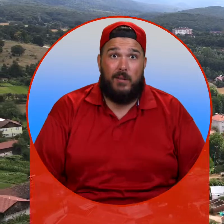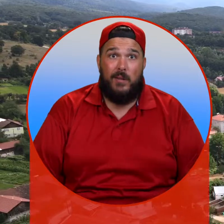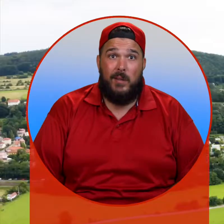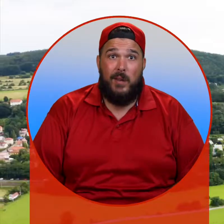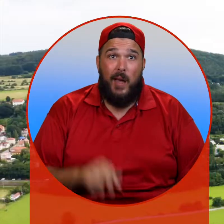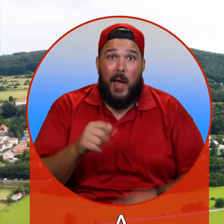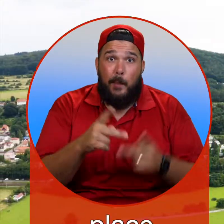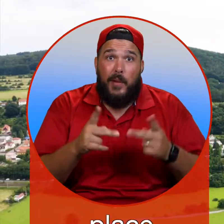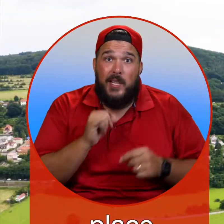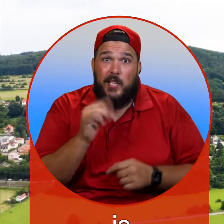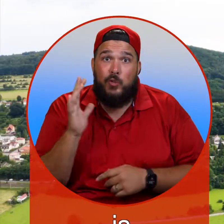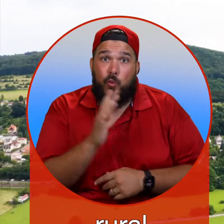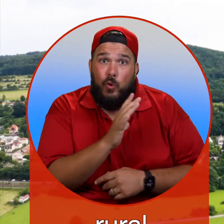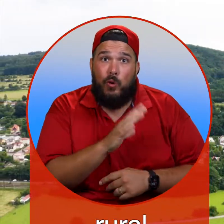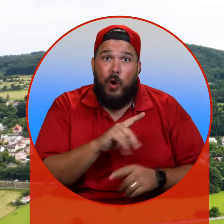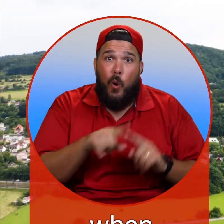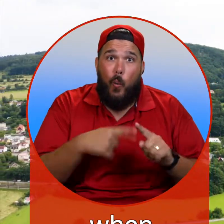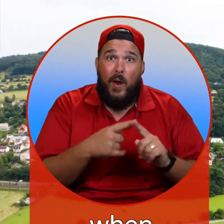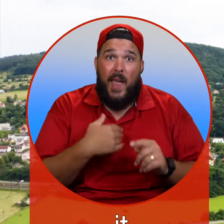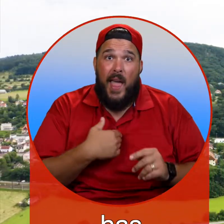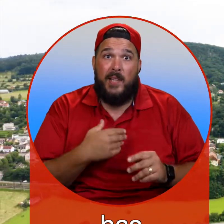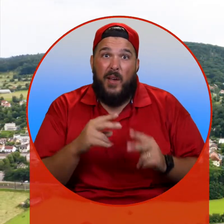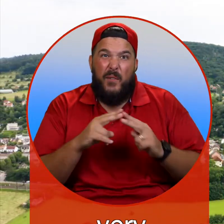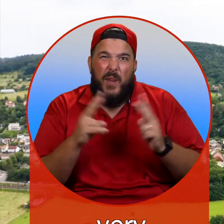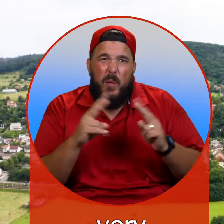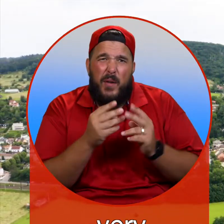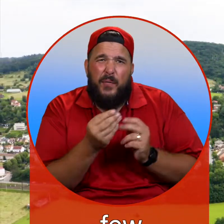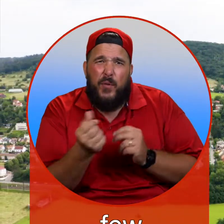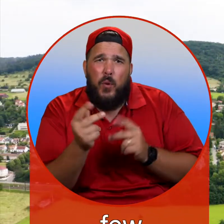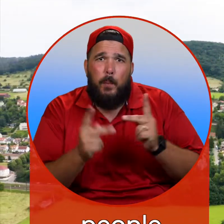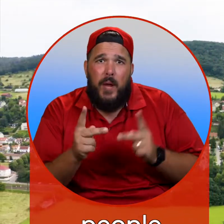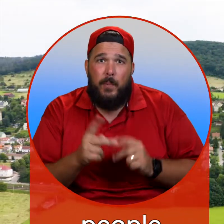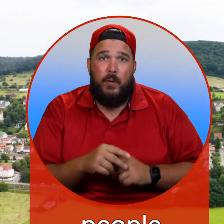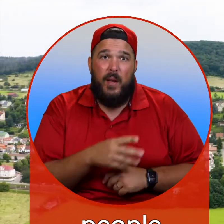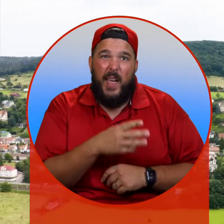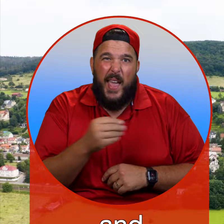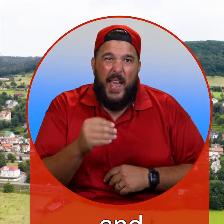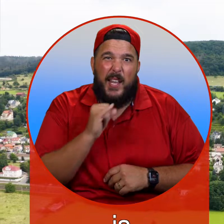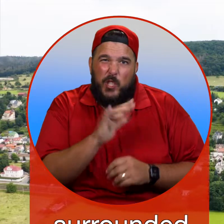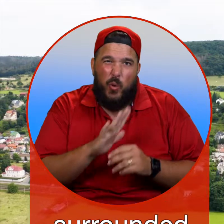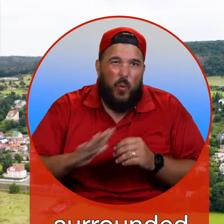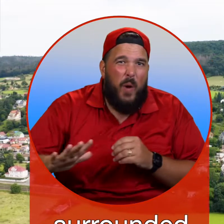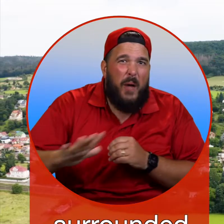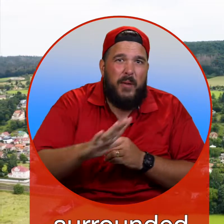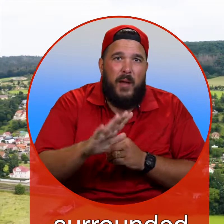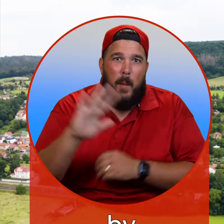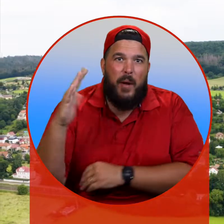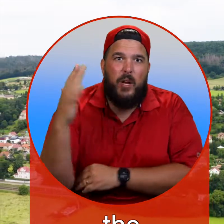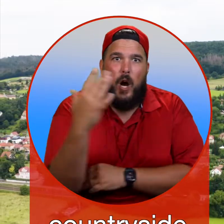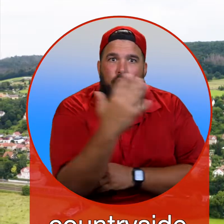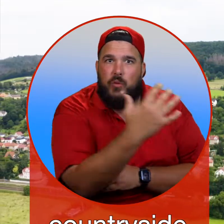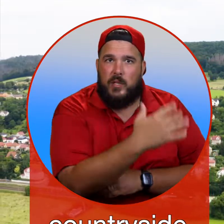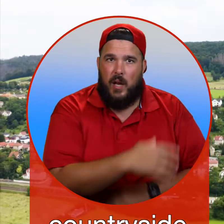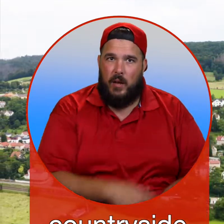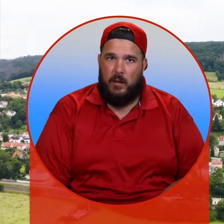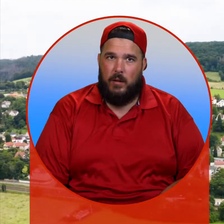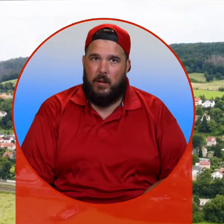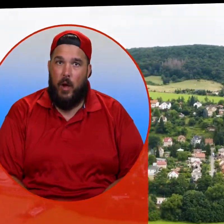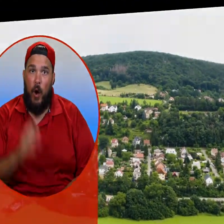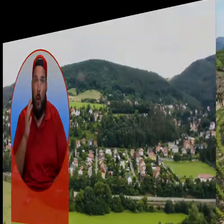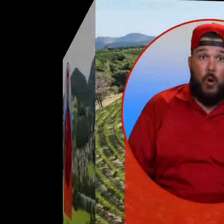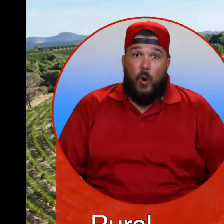people. A place is rural when it has very few people and is surrounded by the